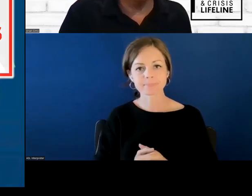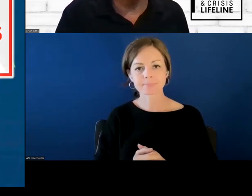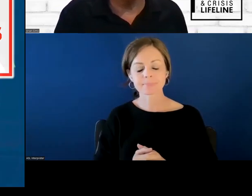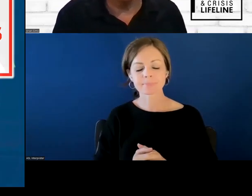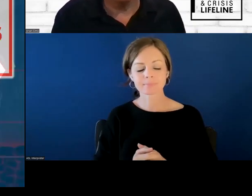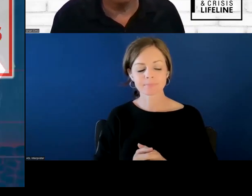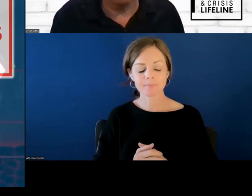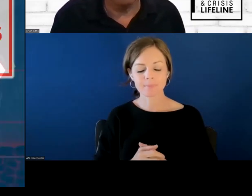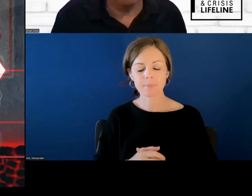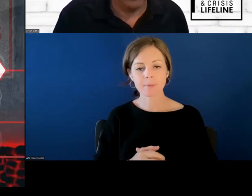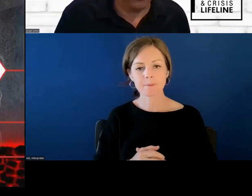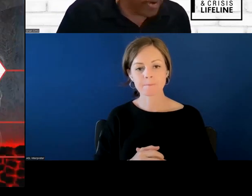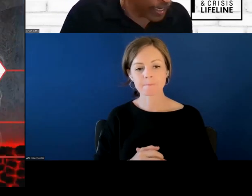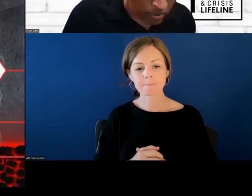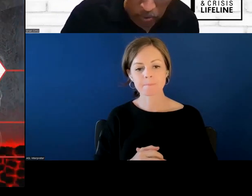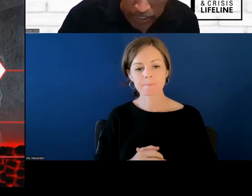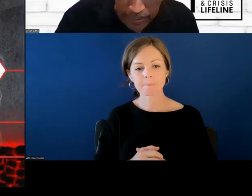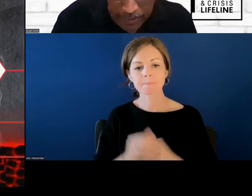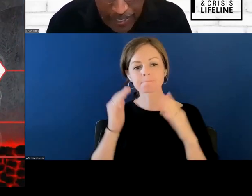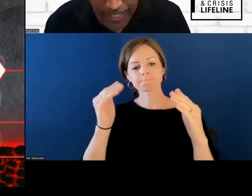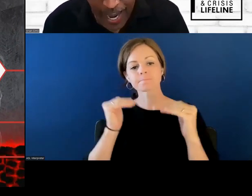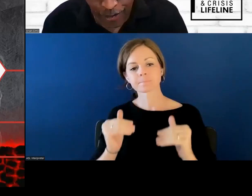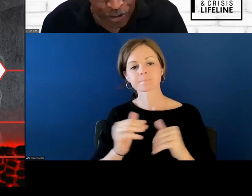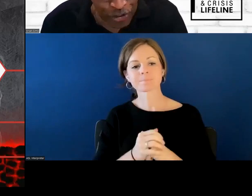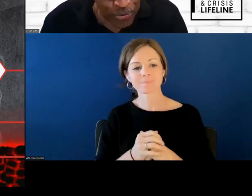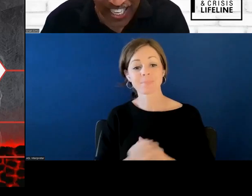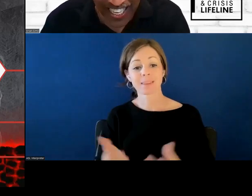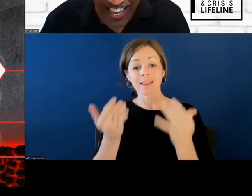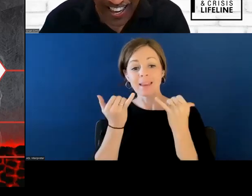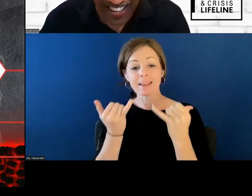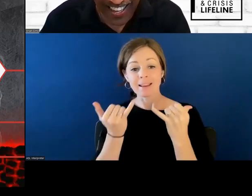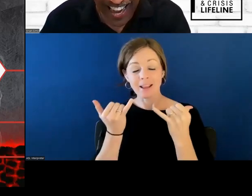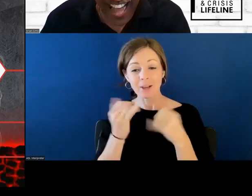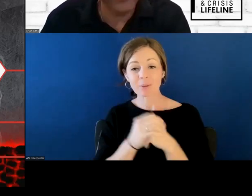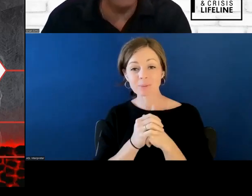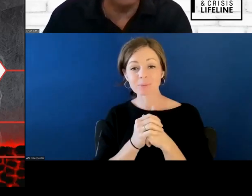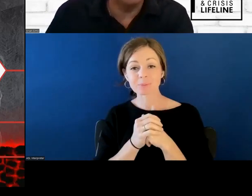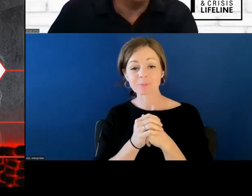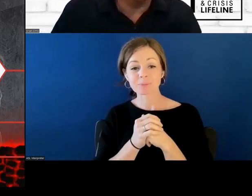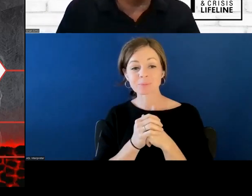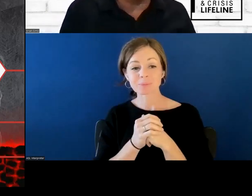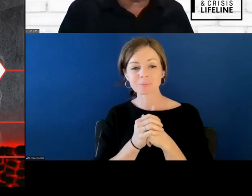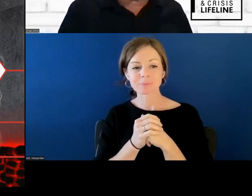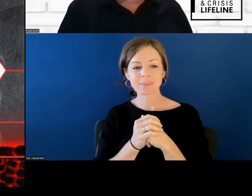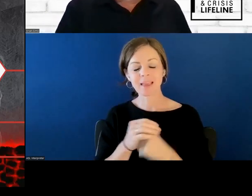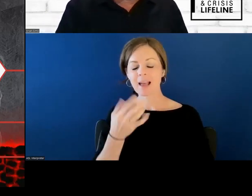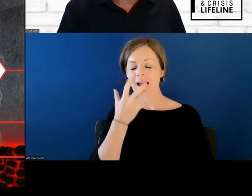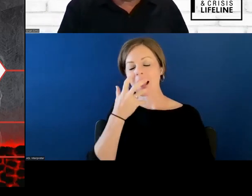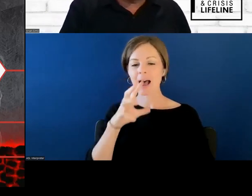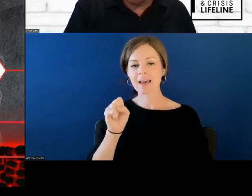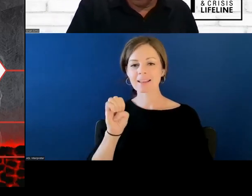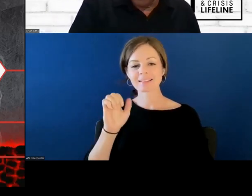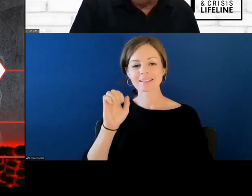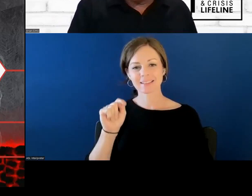All righty. Well, this has led us now to the hot seat, the crisis trivia